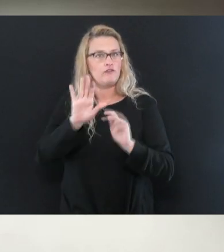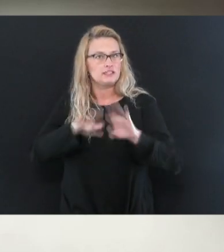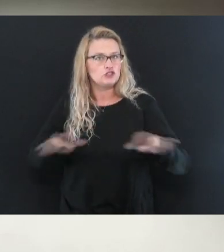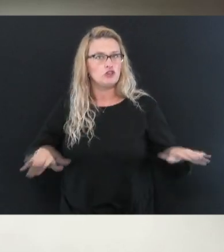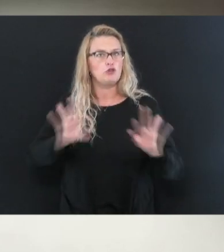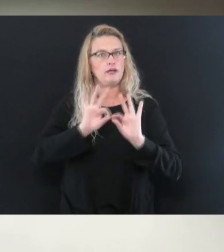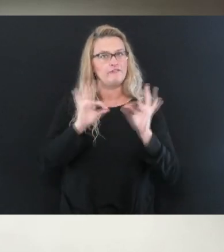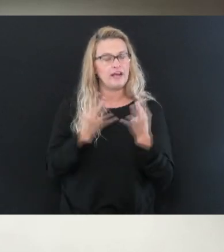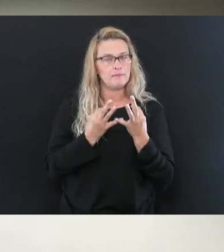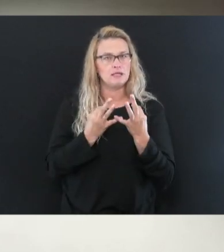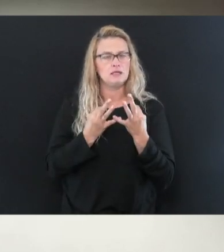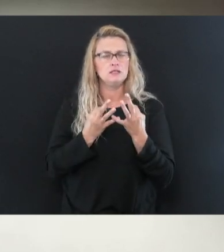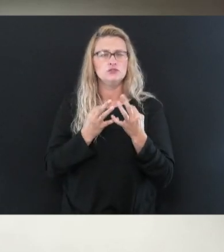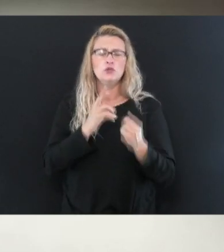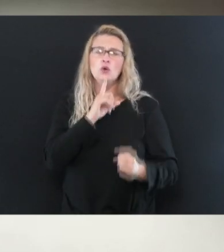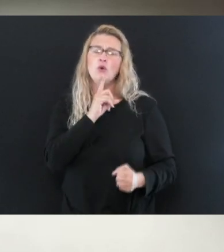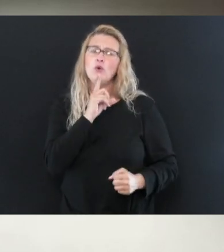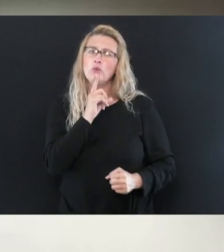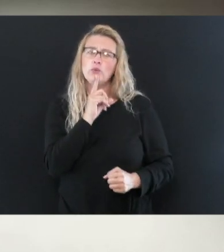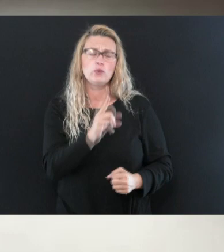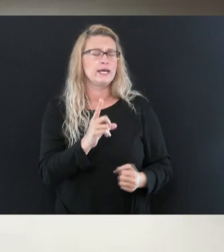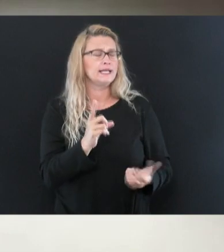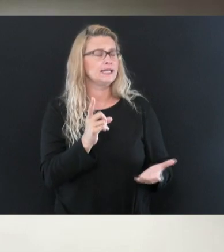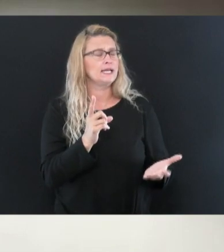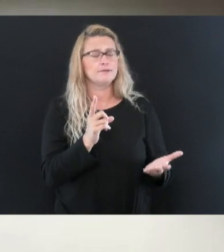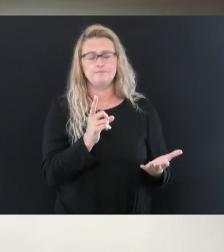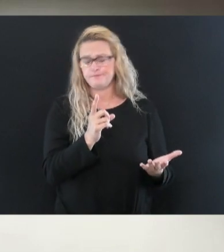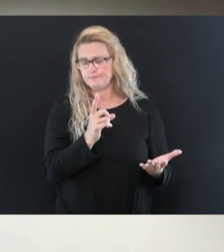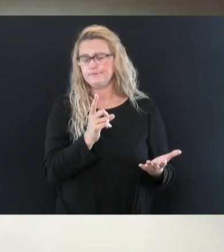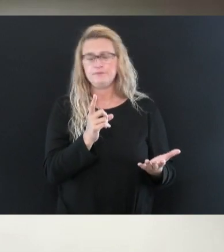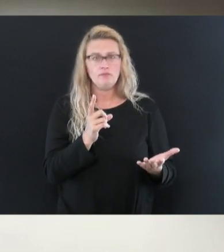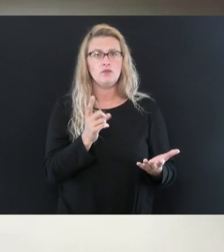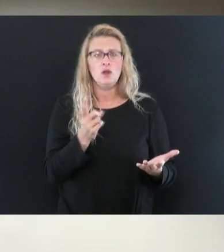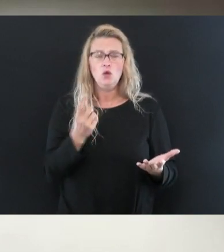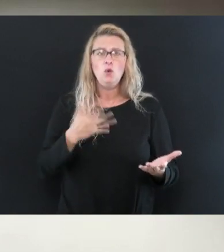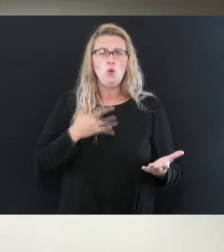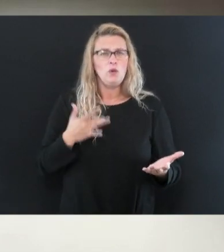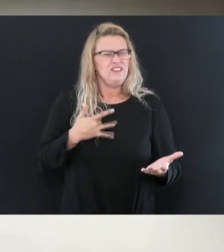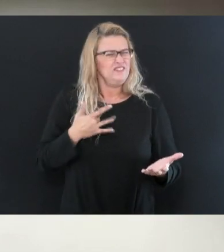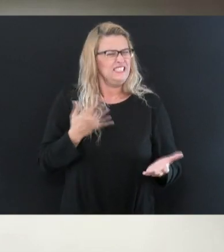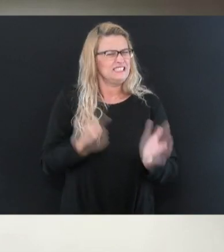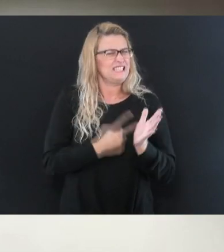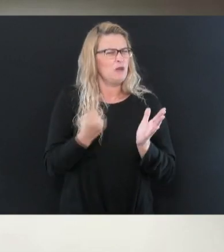So I would ask all of us, I know we think sometimes,